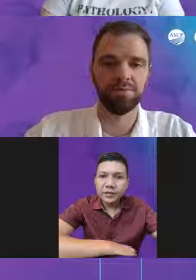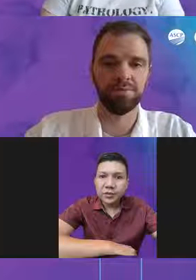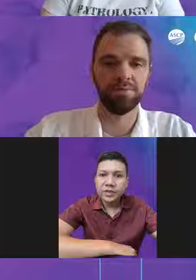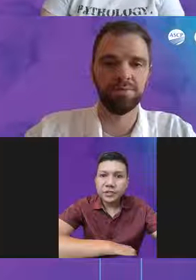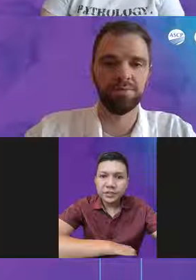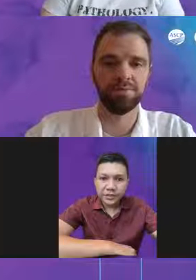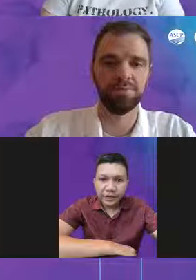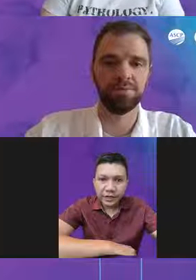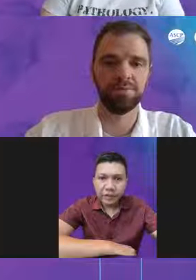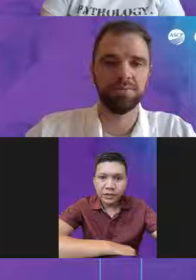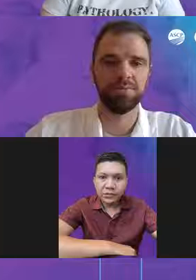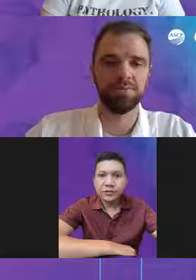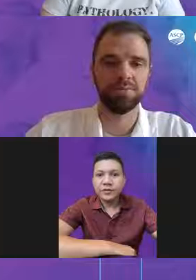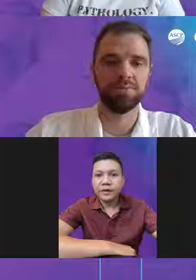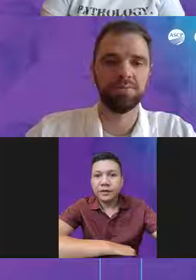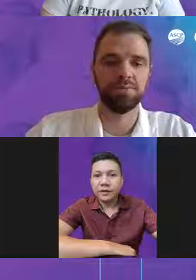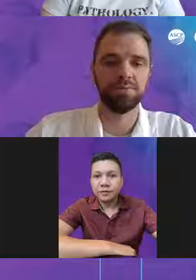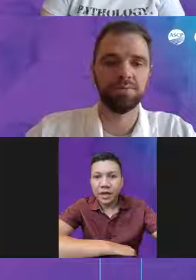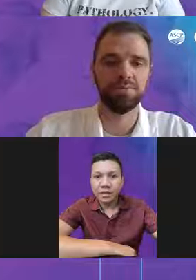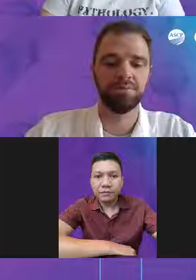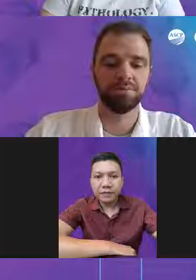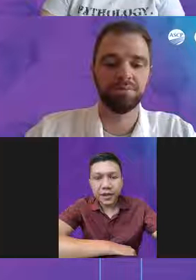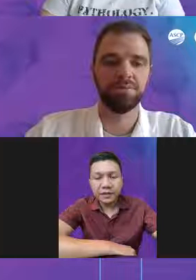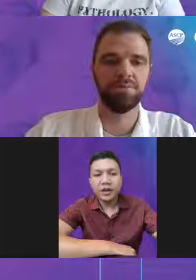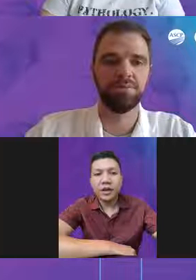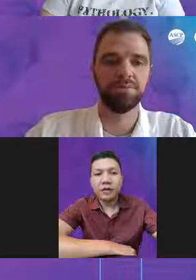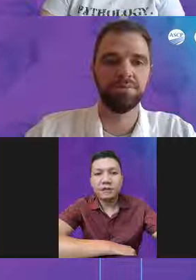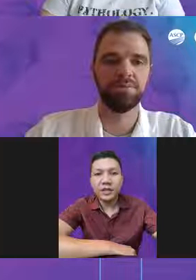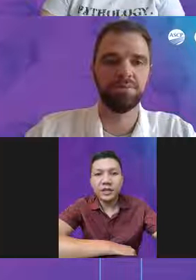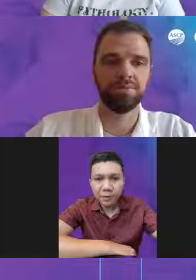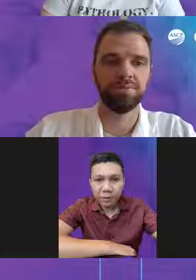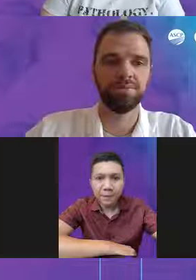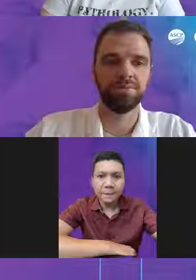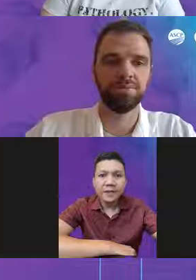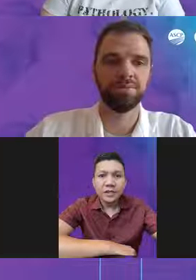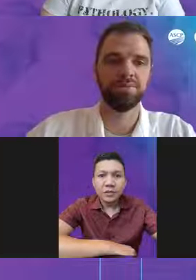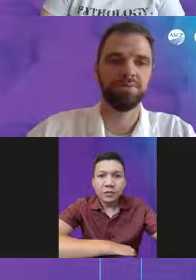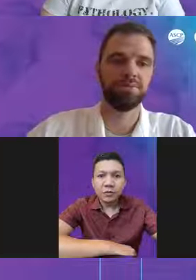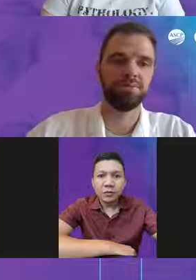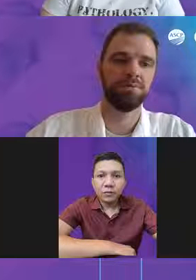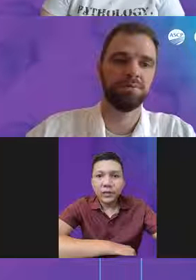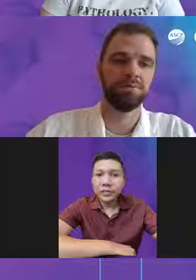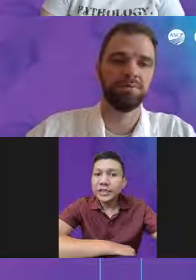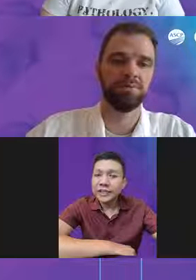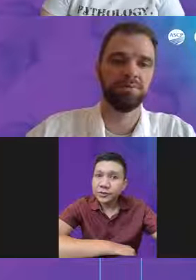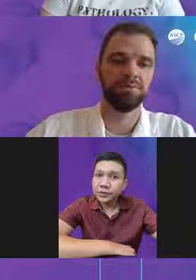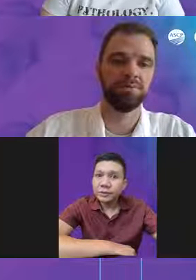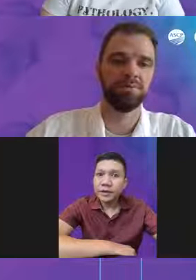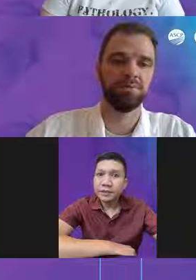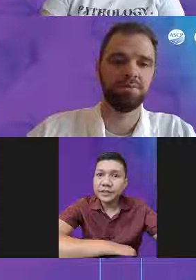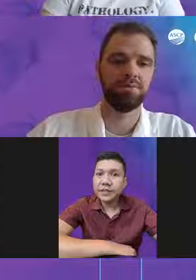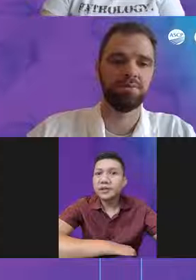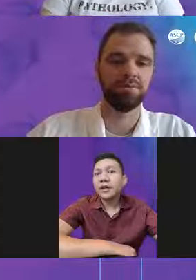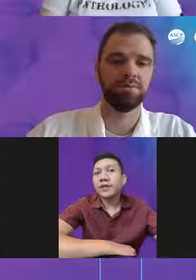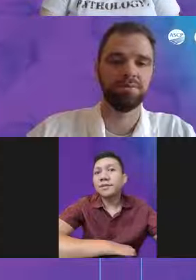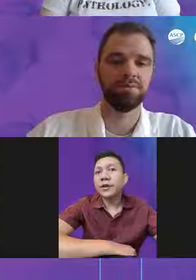And it's slowly degenerating while used to make the red of the hemoglobin. So when you see this too, it